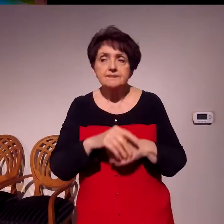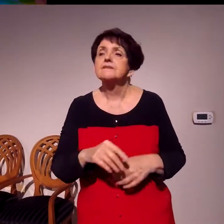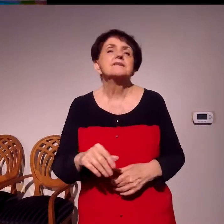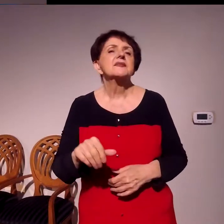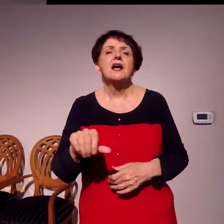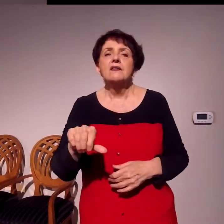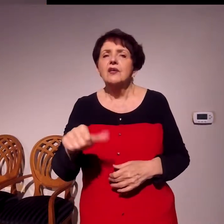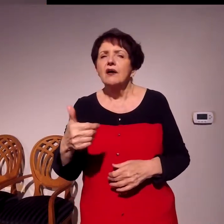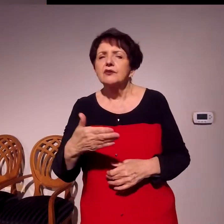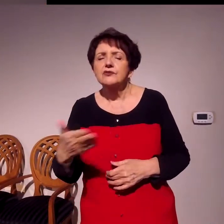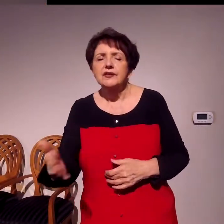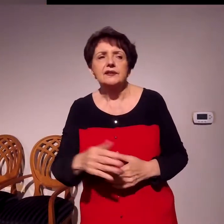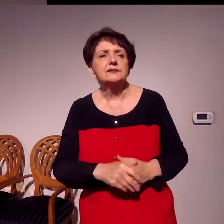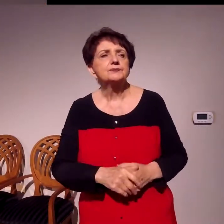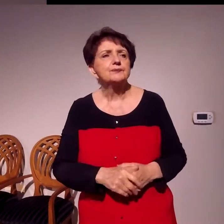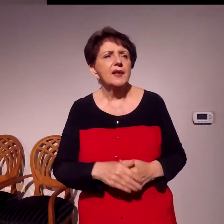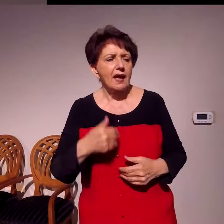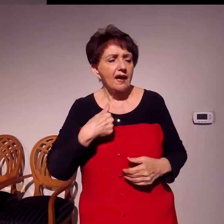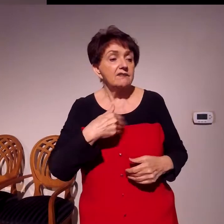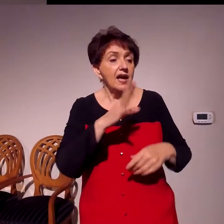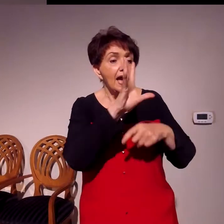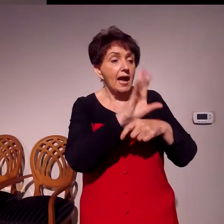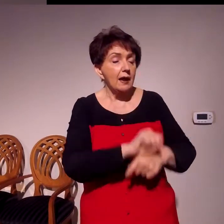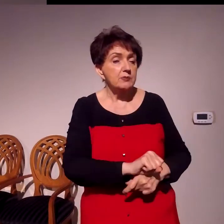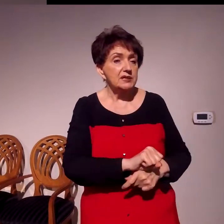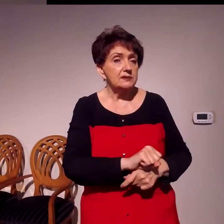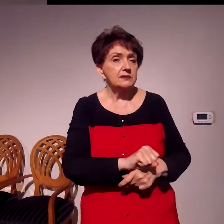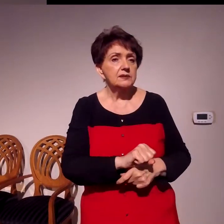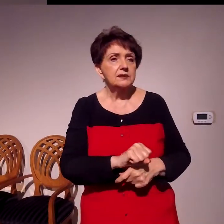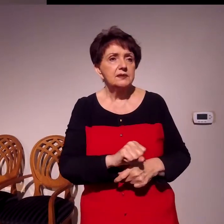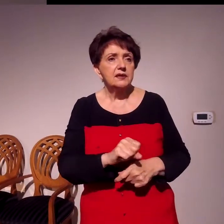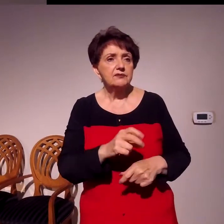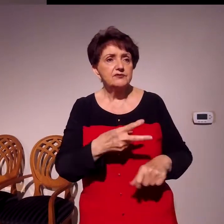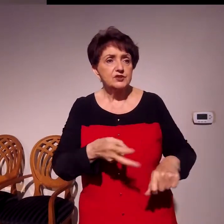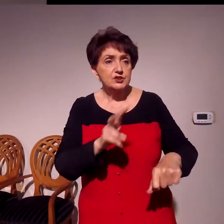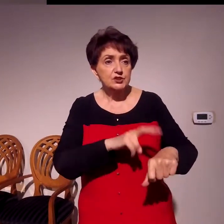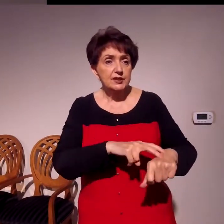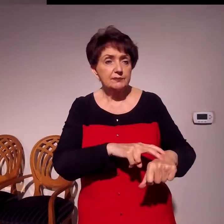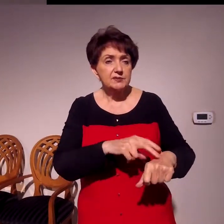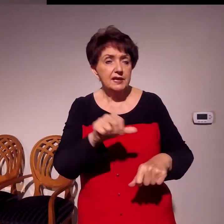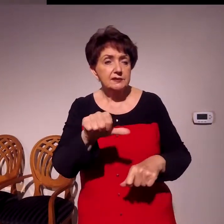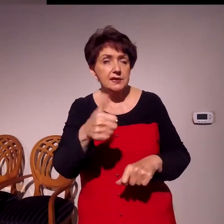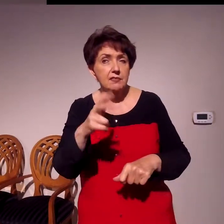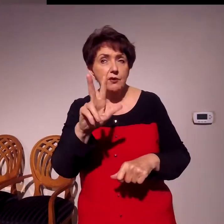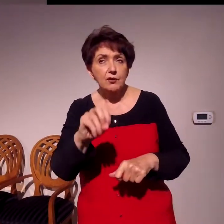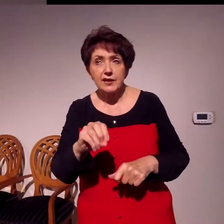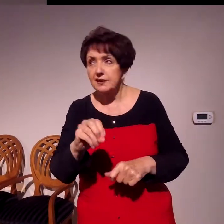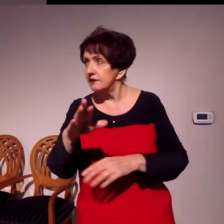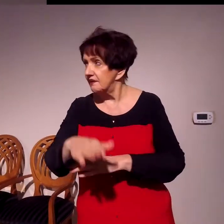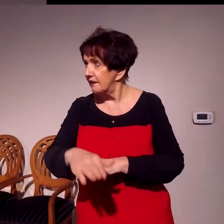so I had this habit of potato chips at 10:30 or 11 o'clock at night.